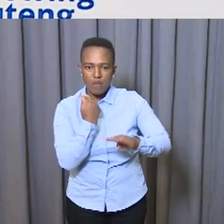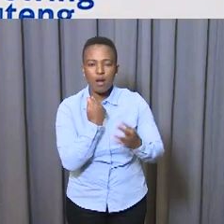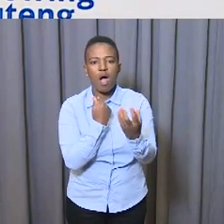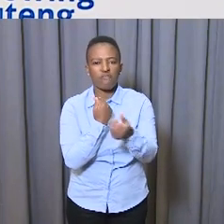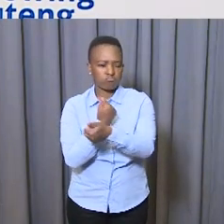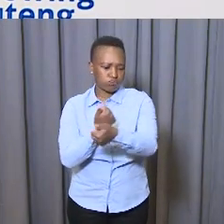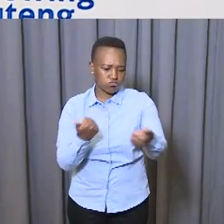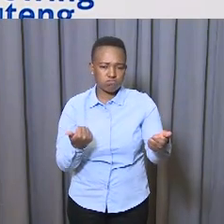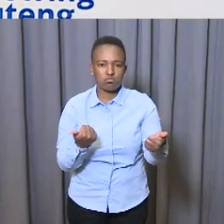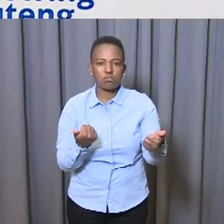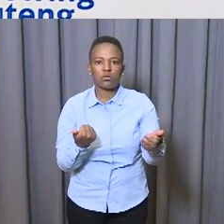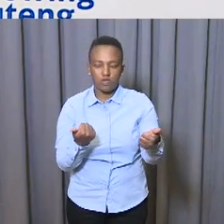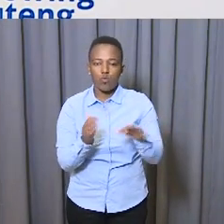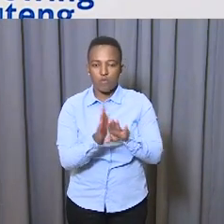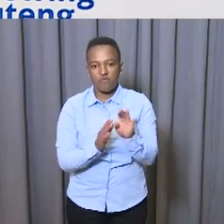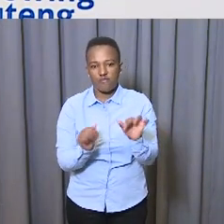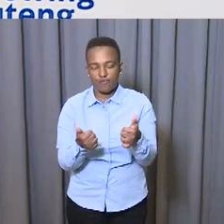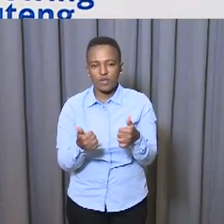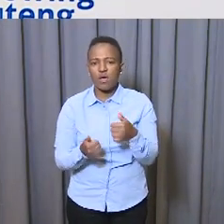things. I am glad by that